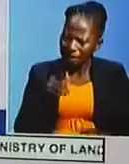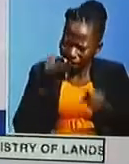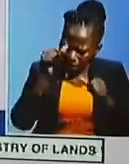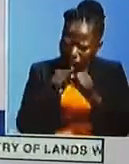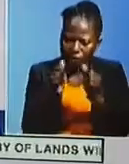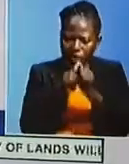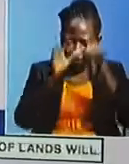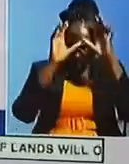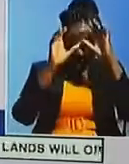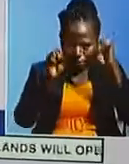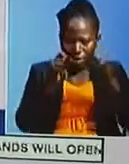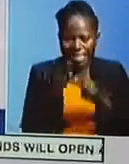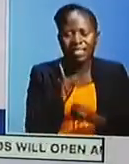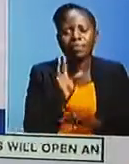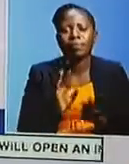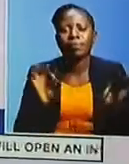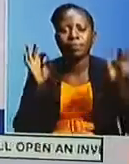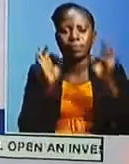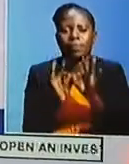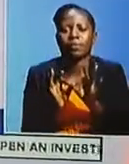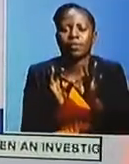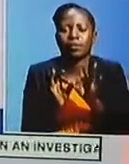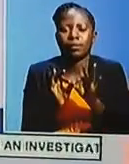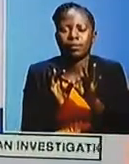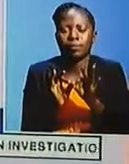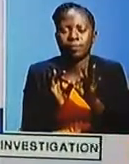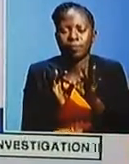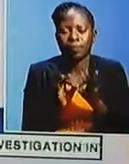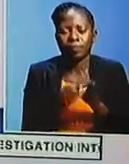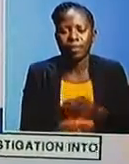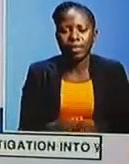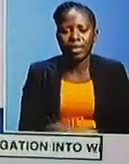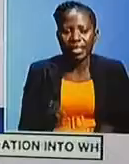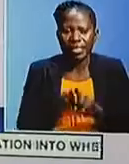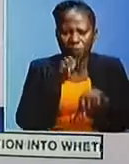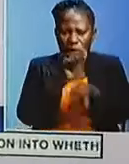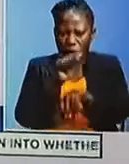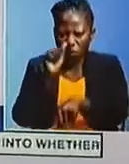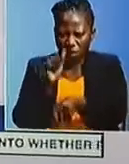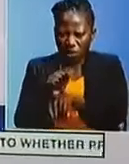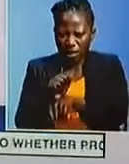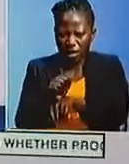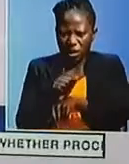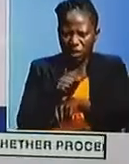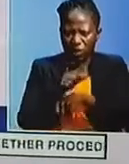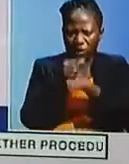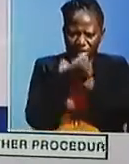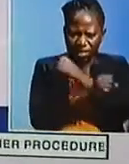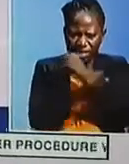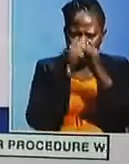way to go. And I don't think the operations of State House as an institution has changed.